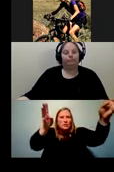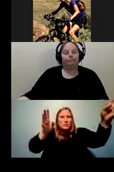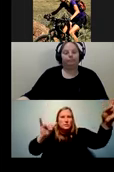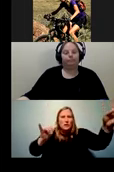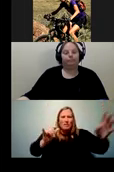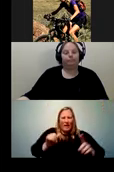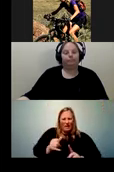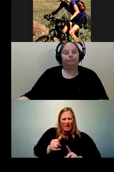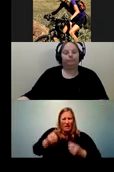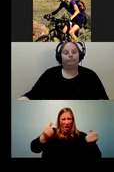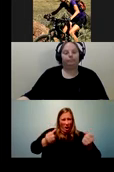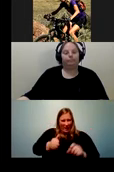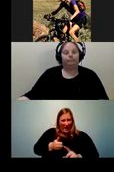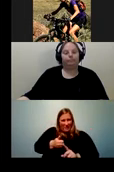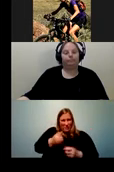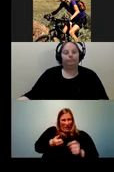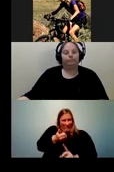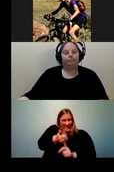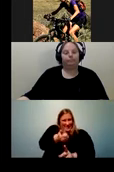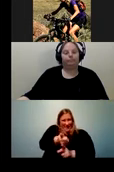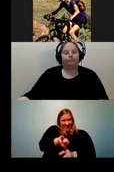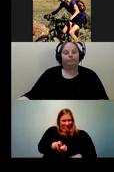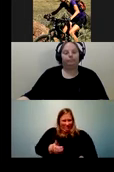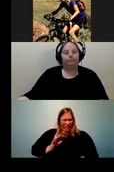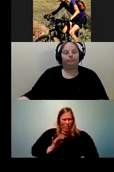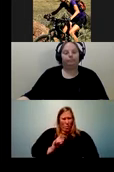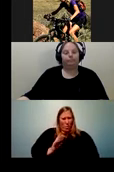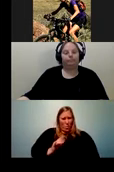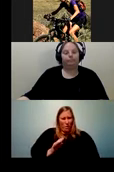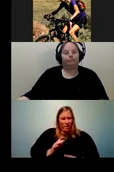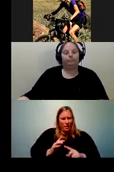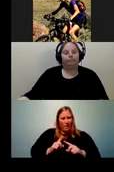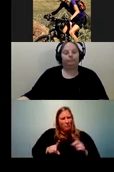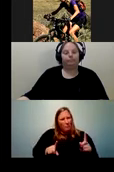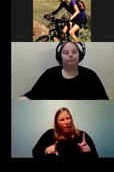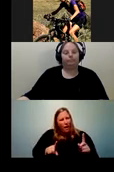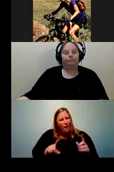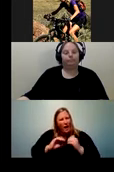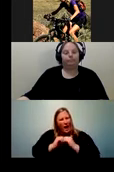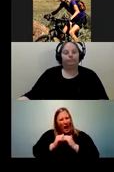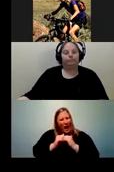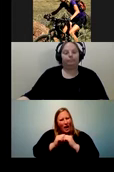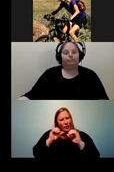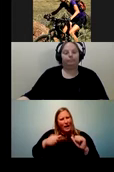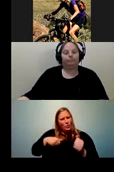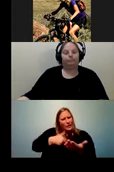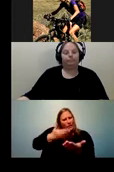self-driving car, that is going to question how we validate humanity.